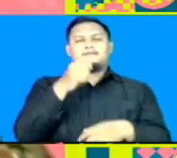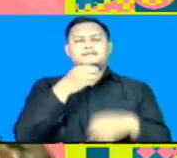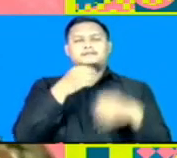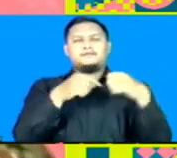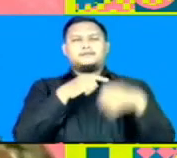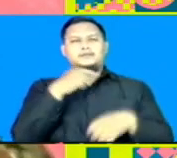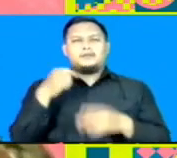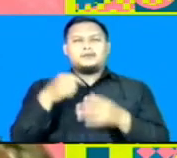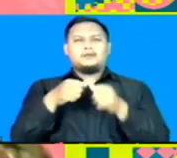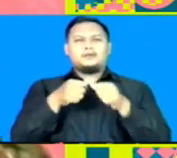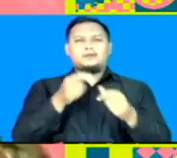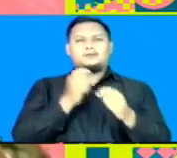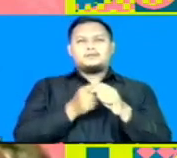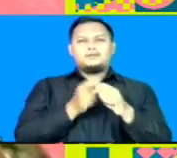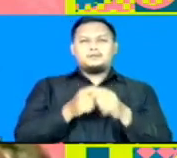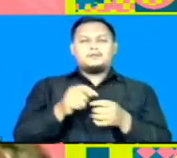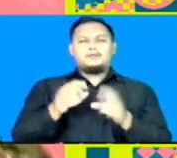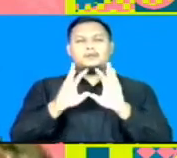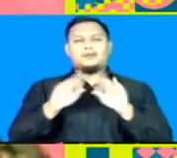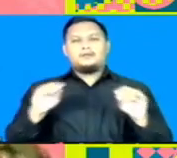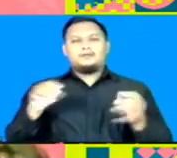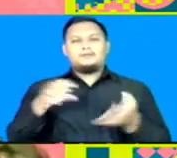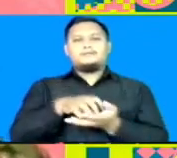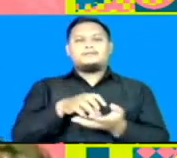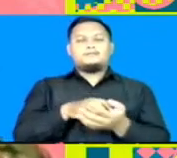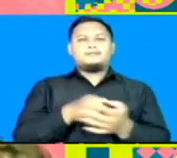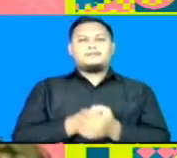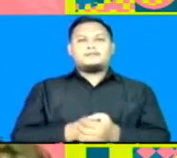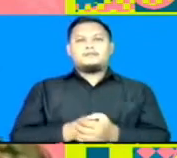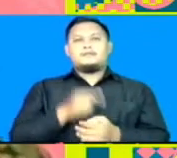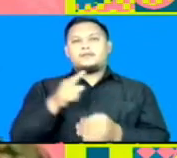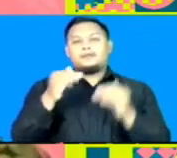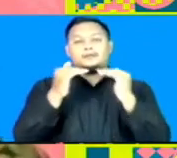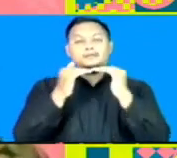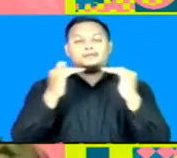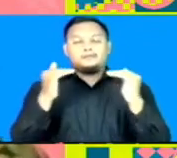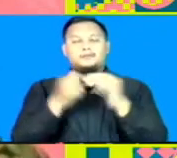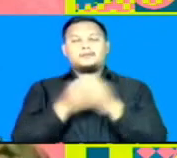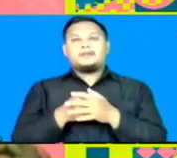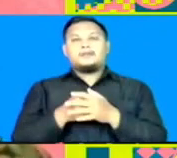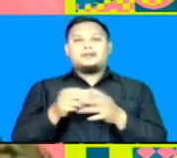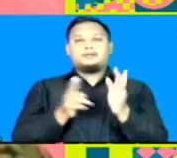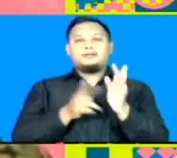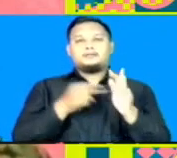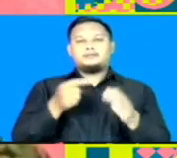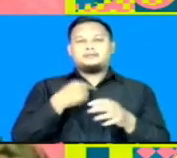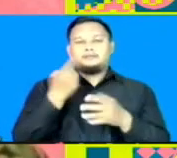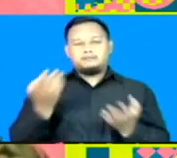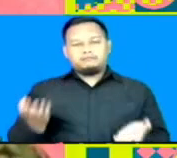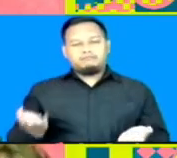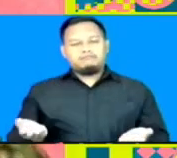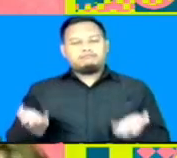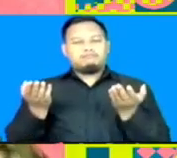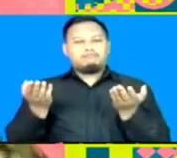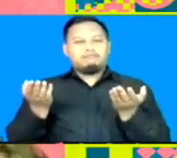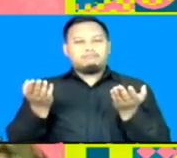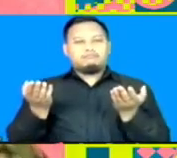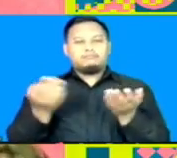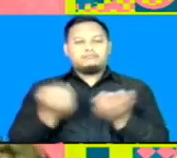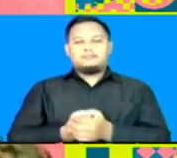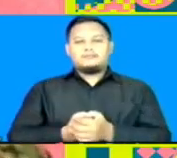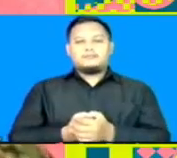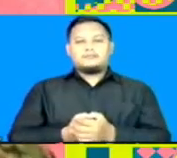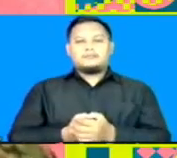These goals are consistent with the values we uphold, orienting our development strategies to the people.